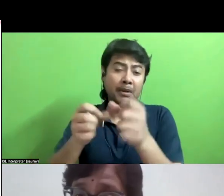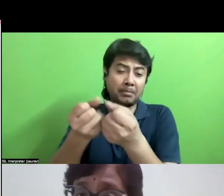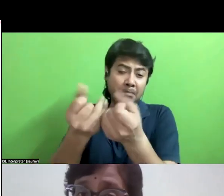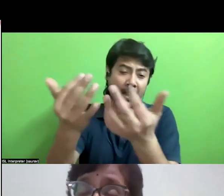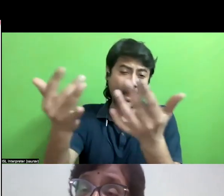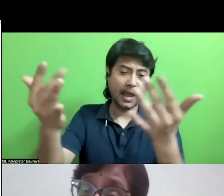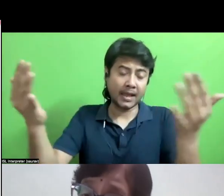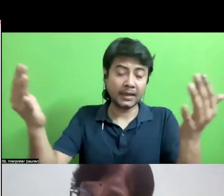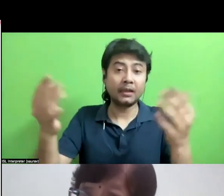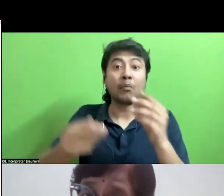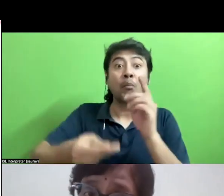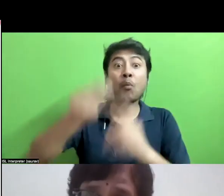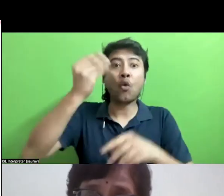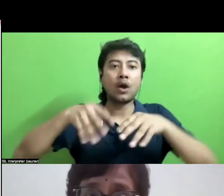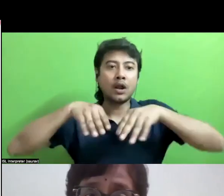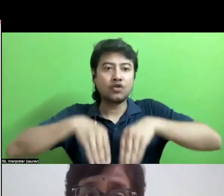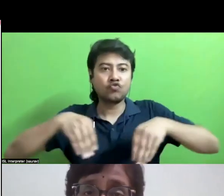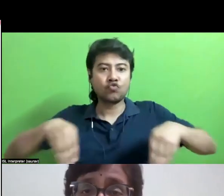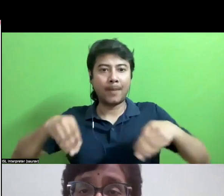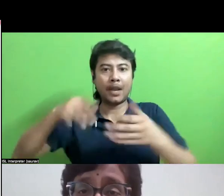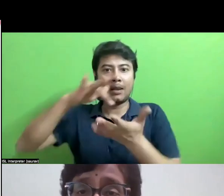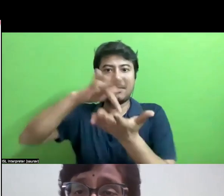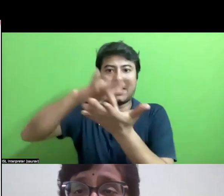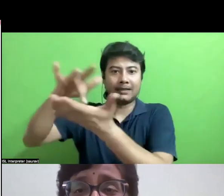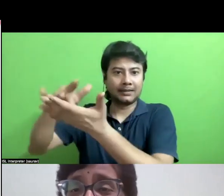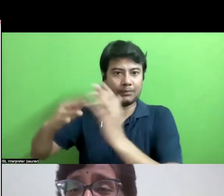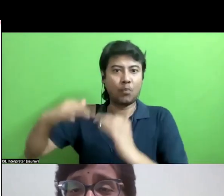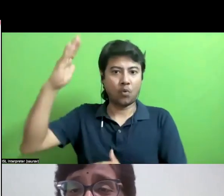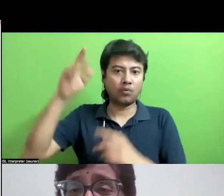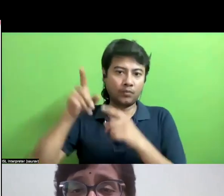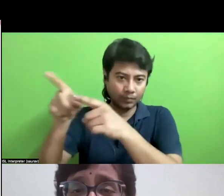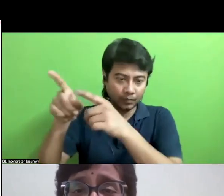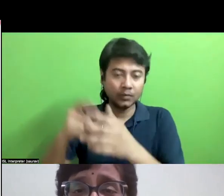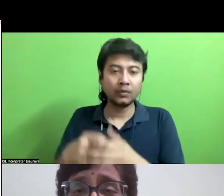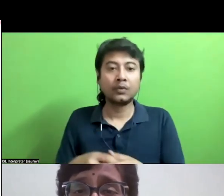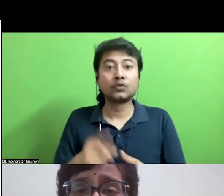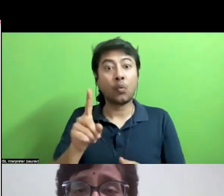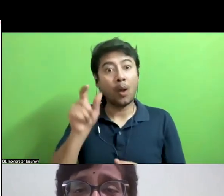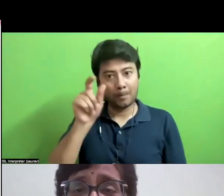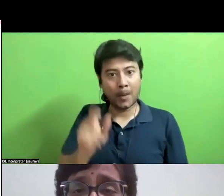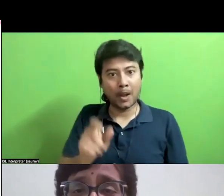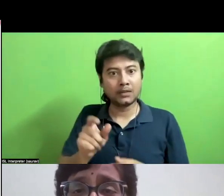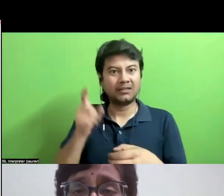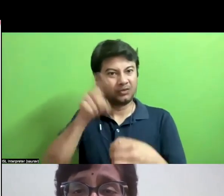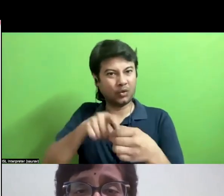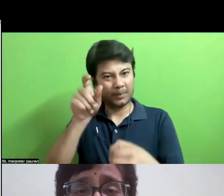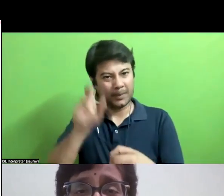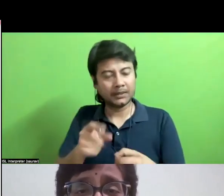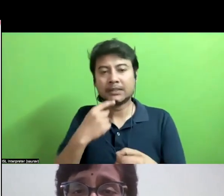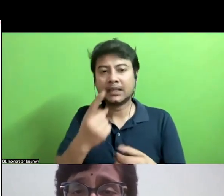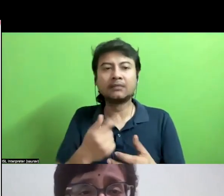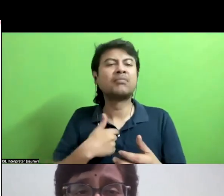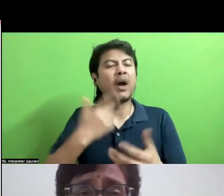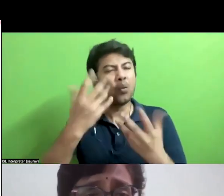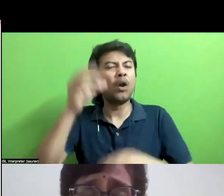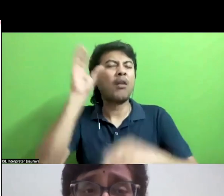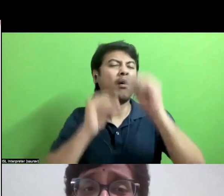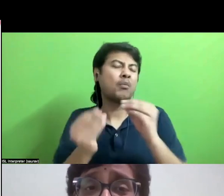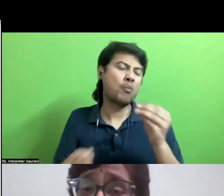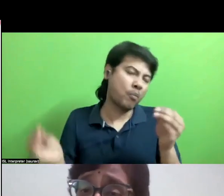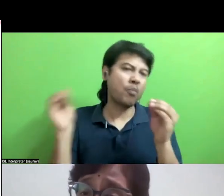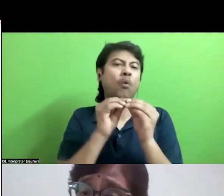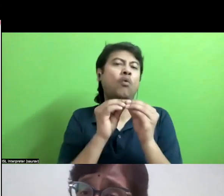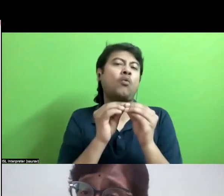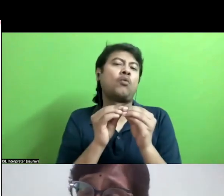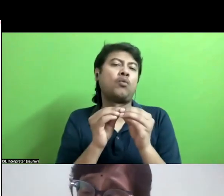tribal areas. So one of our participants has said, I really want to learn more and see how I can actually do